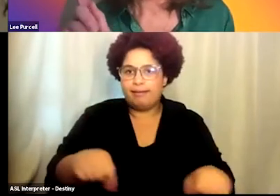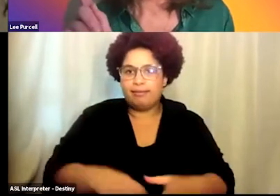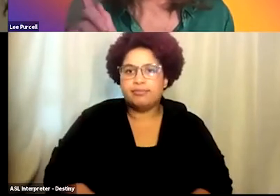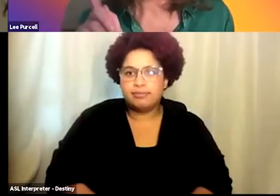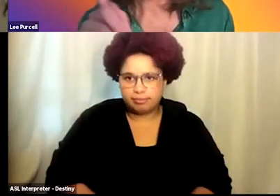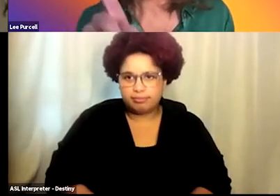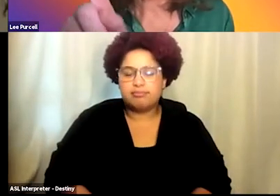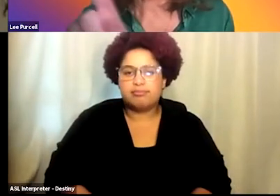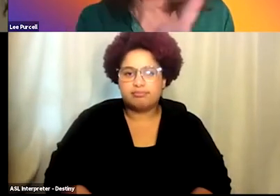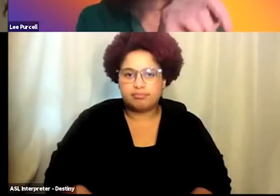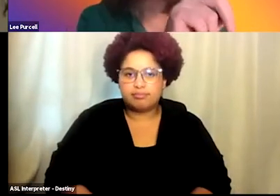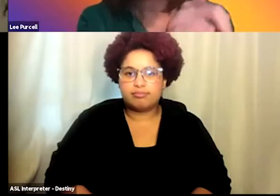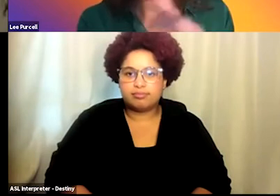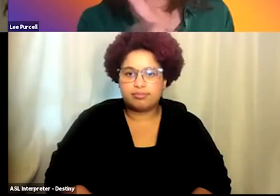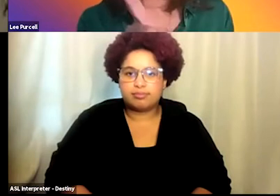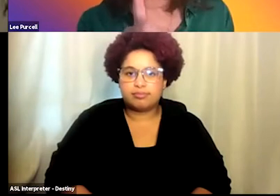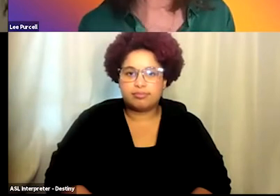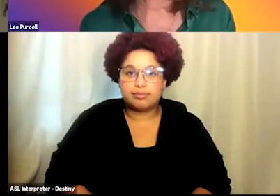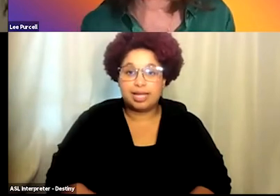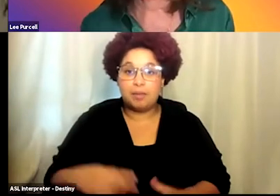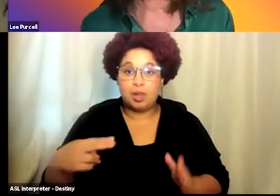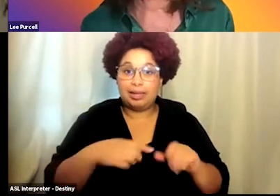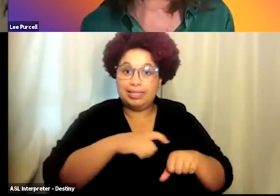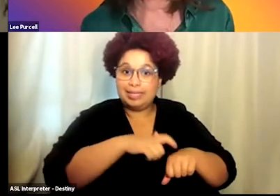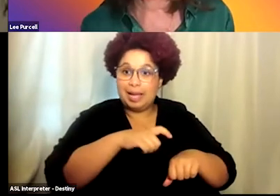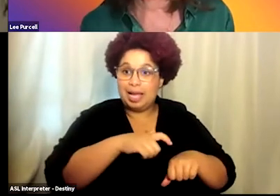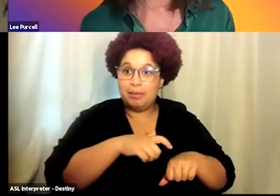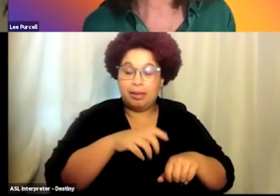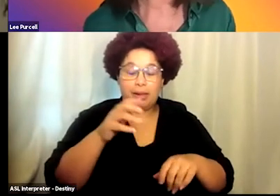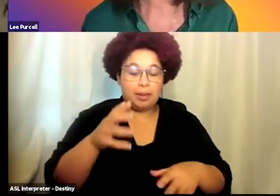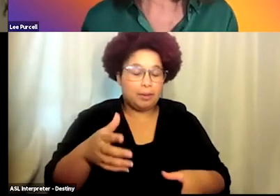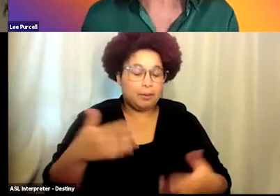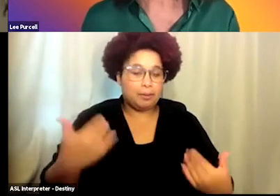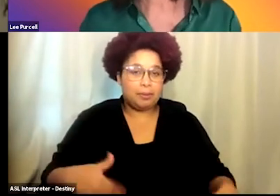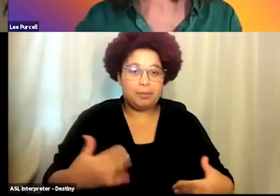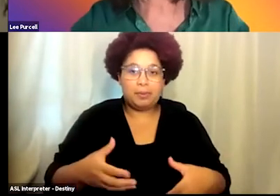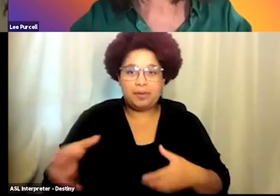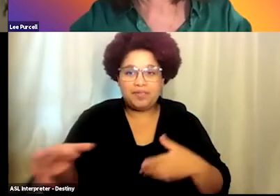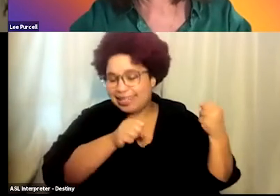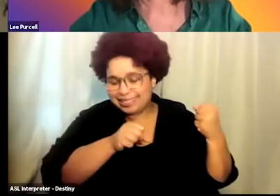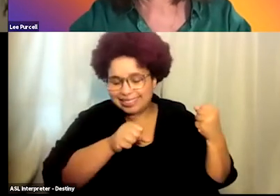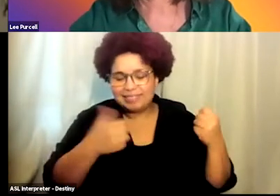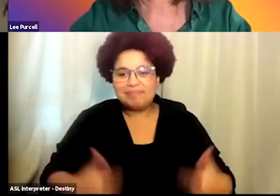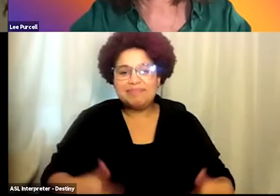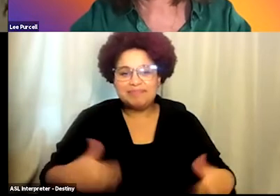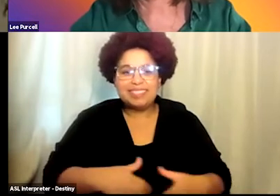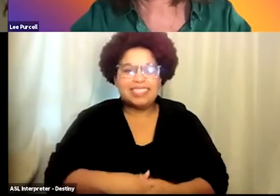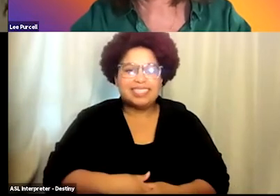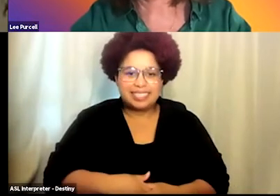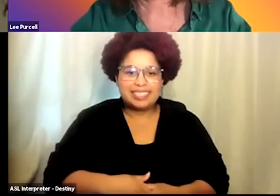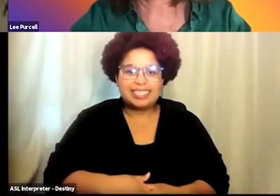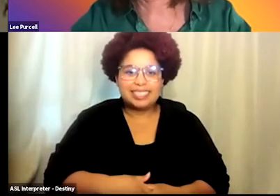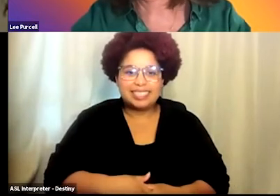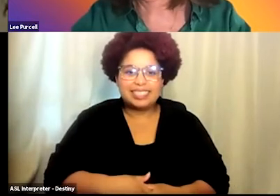Great. I'm looking at the time. It just has gone like zippity doo dah. So I'm gonna jump to what